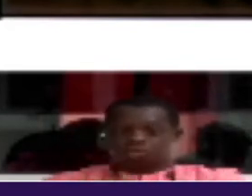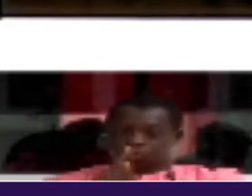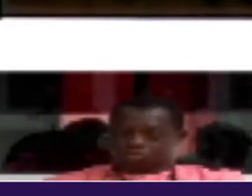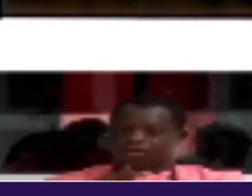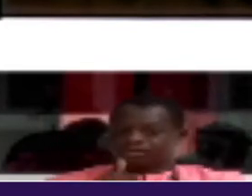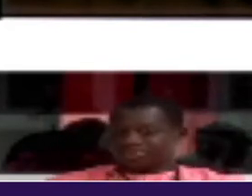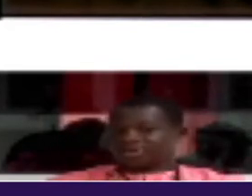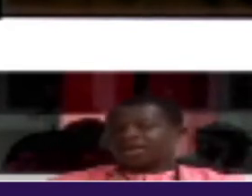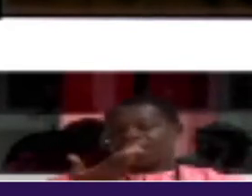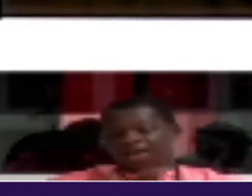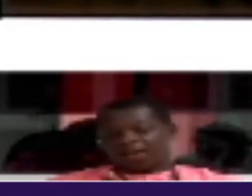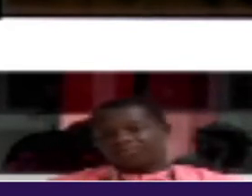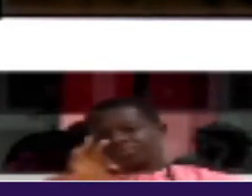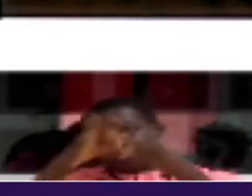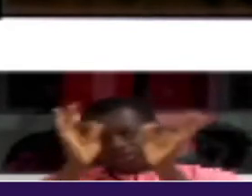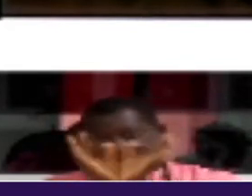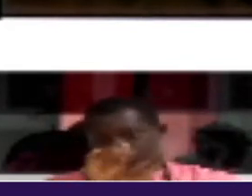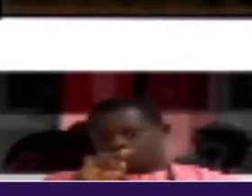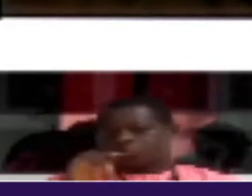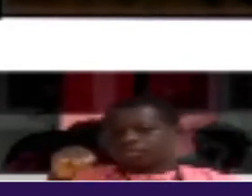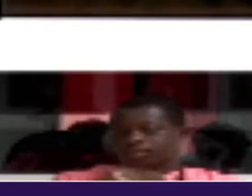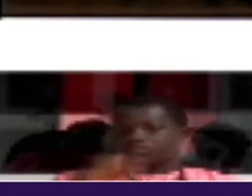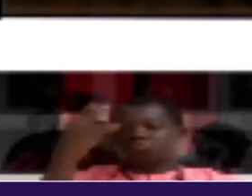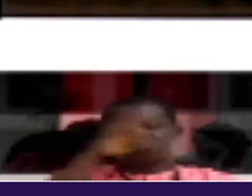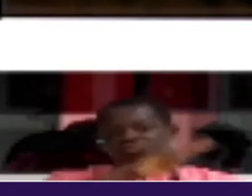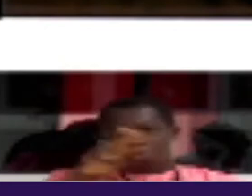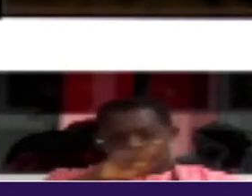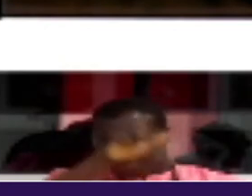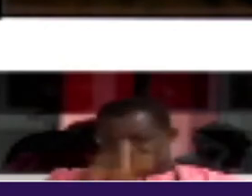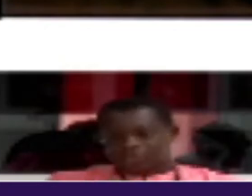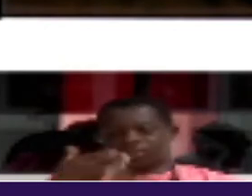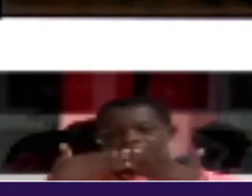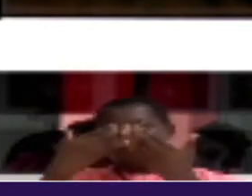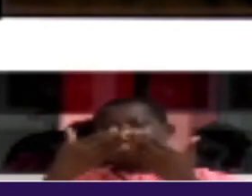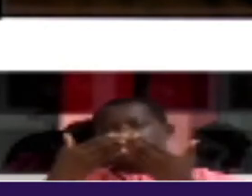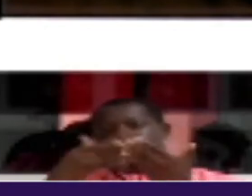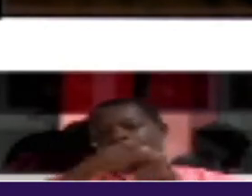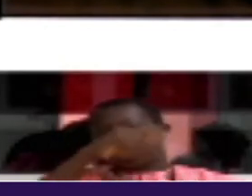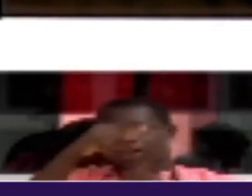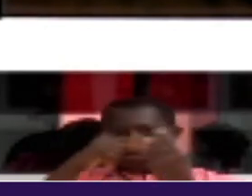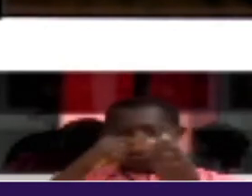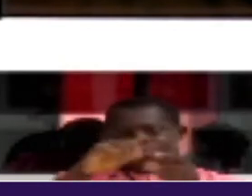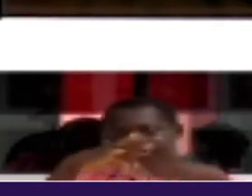to be mentioned to me. But nobody mentioned a team to me, that you are part of a team.